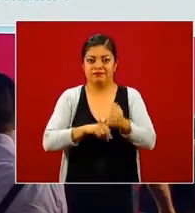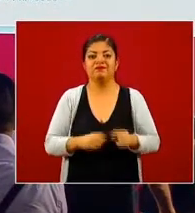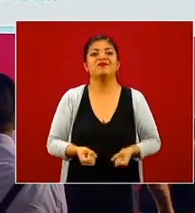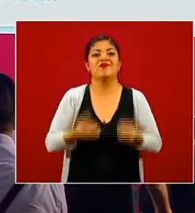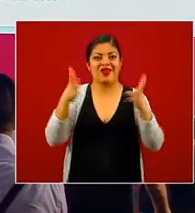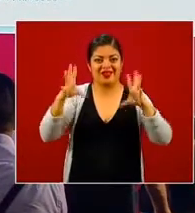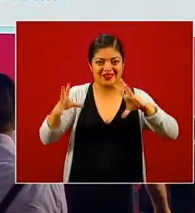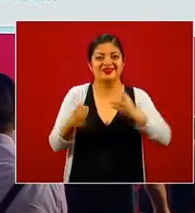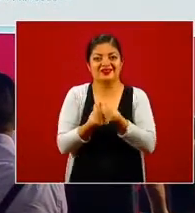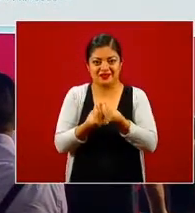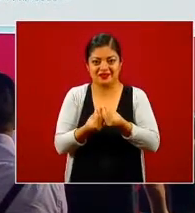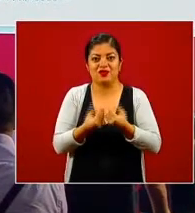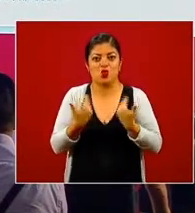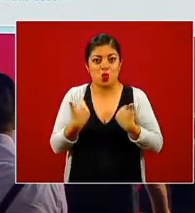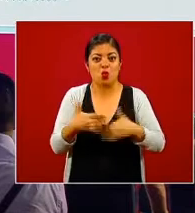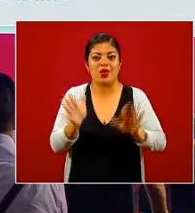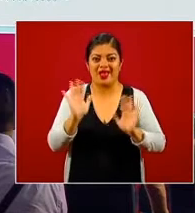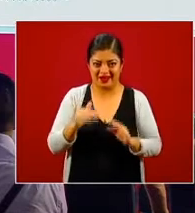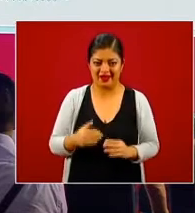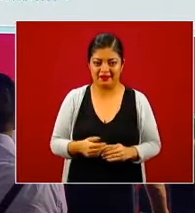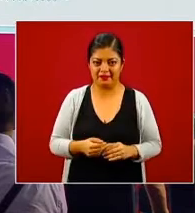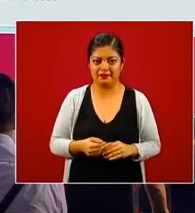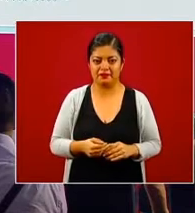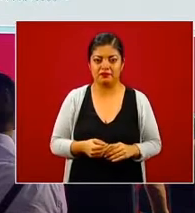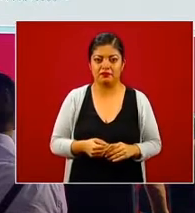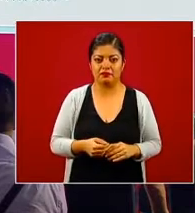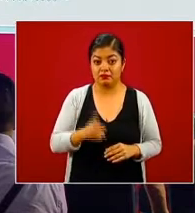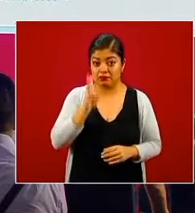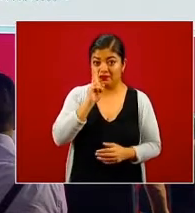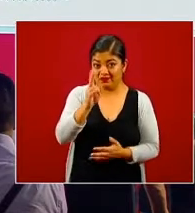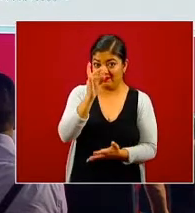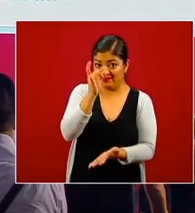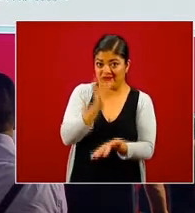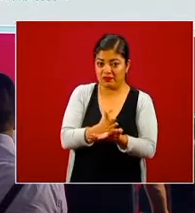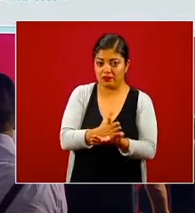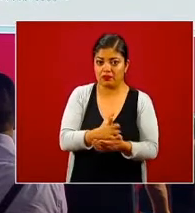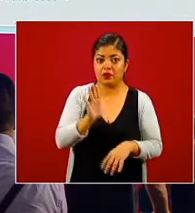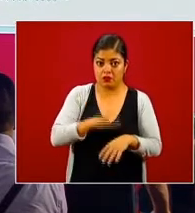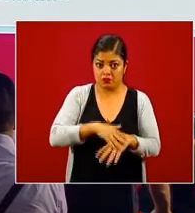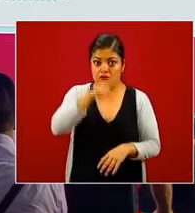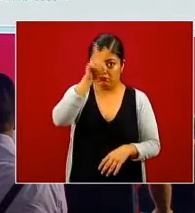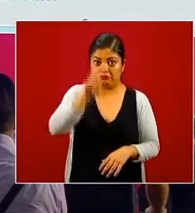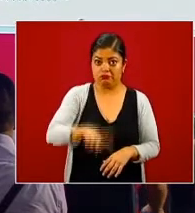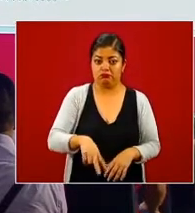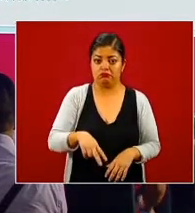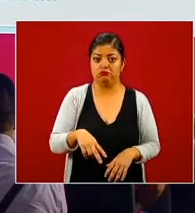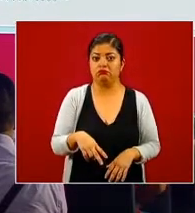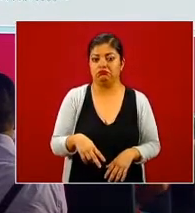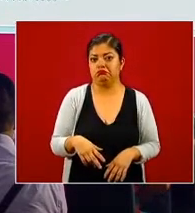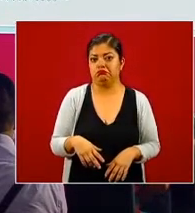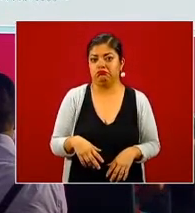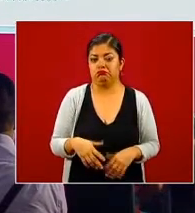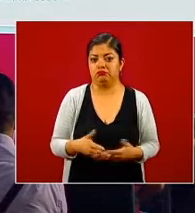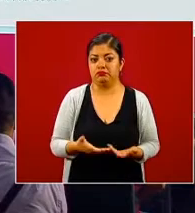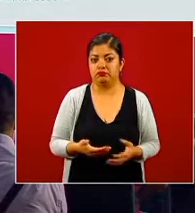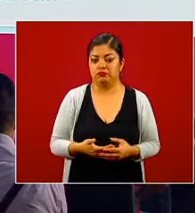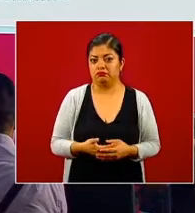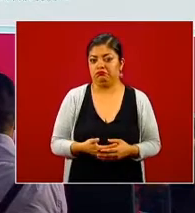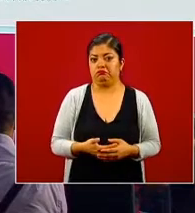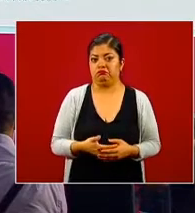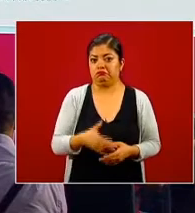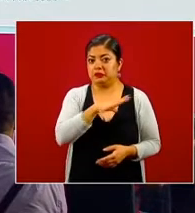have that horizontal line right there. And that would represent the number of cases that have been accumulated up to